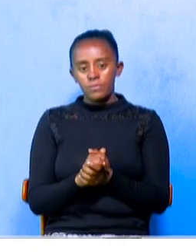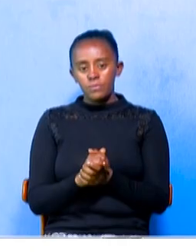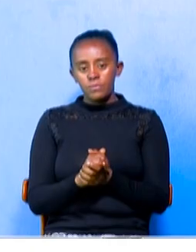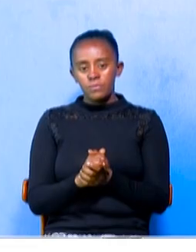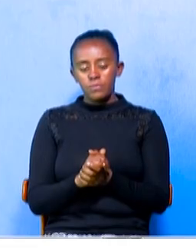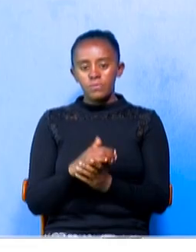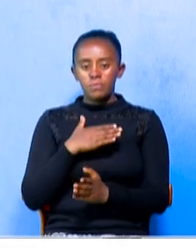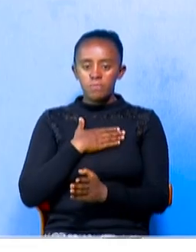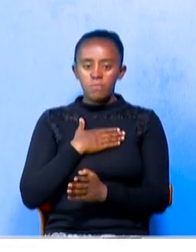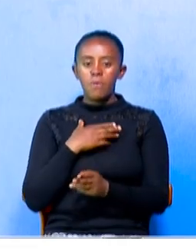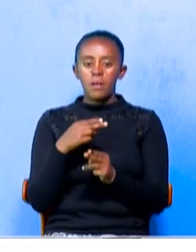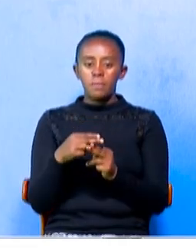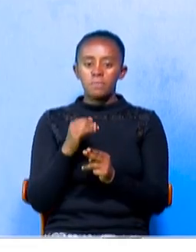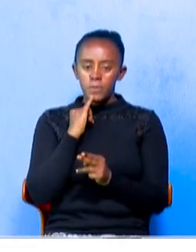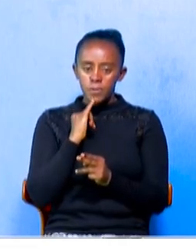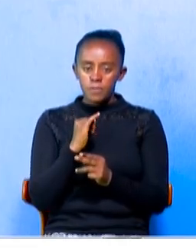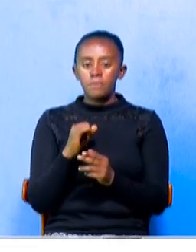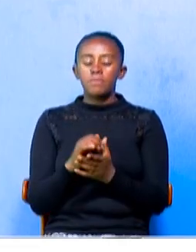My name is